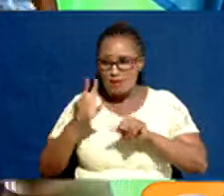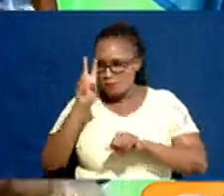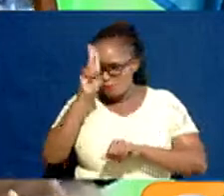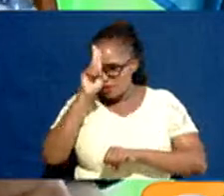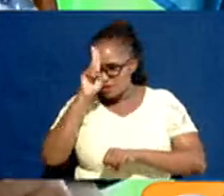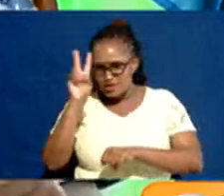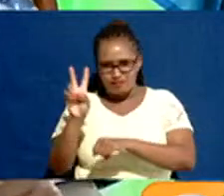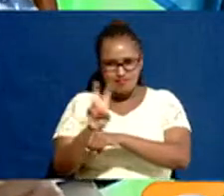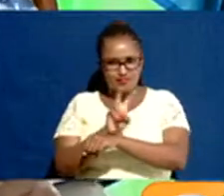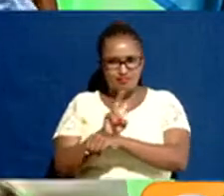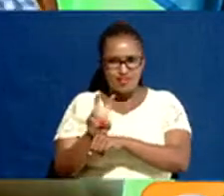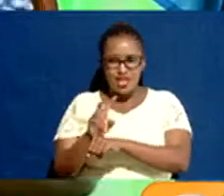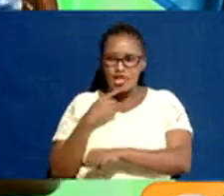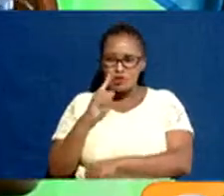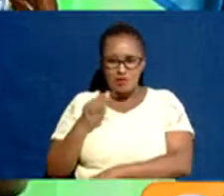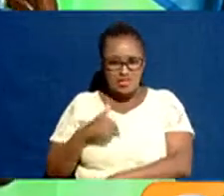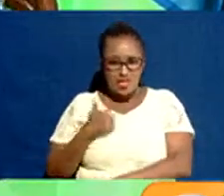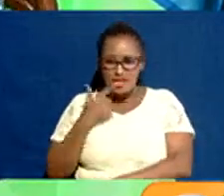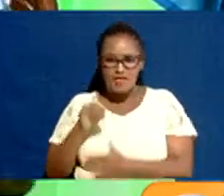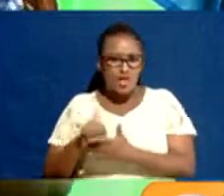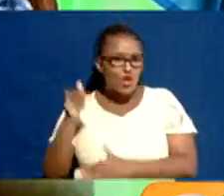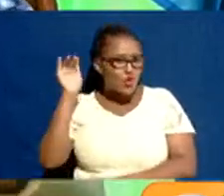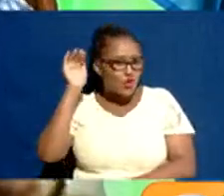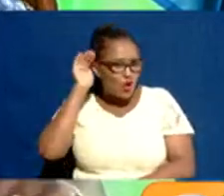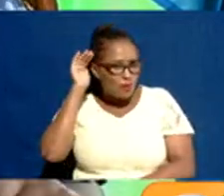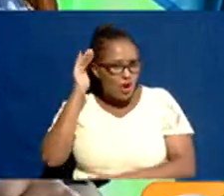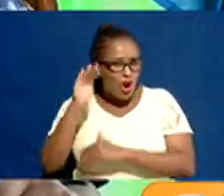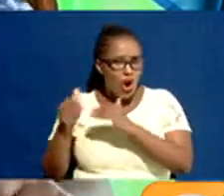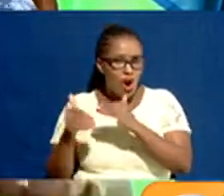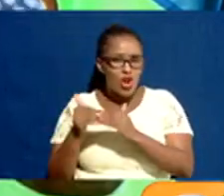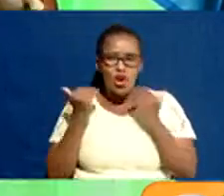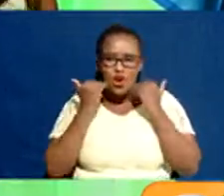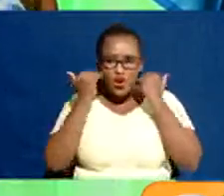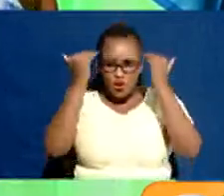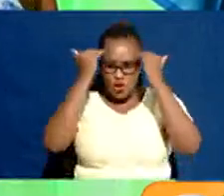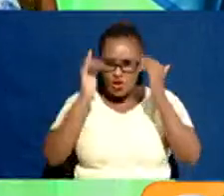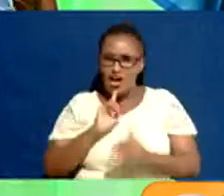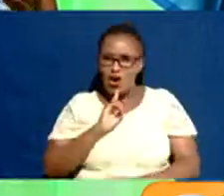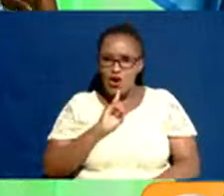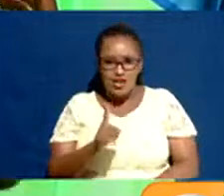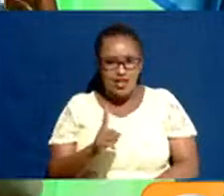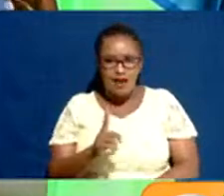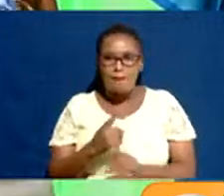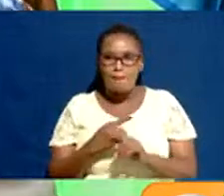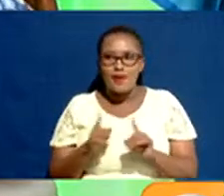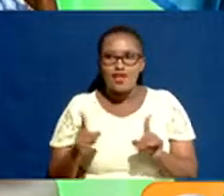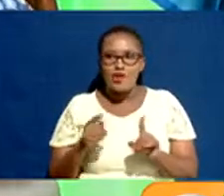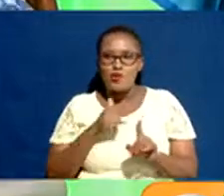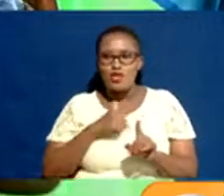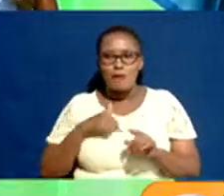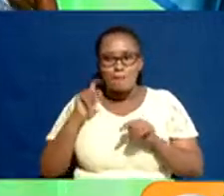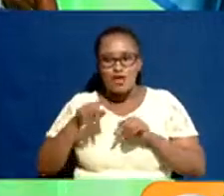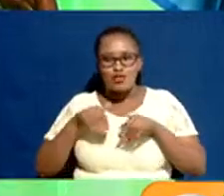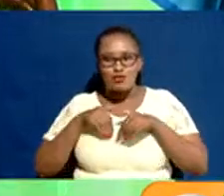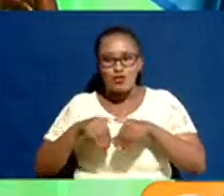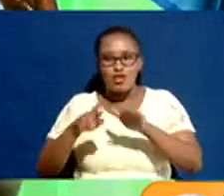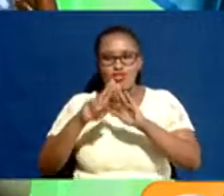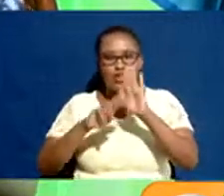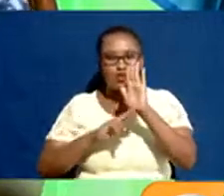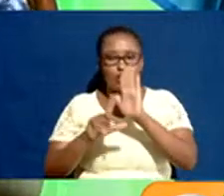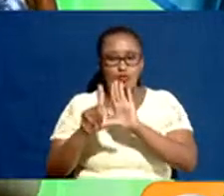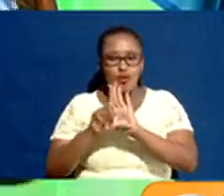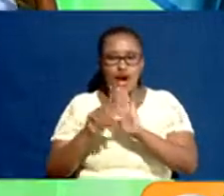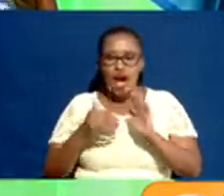am saying we'll obey every court order, but within the realms of the law. Okay. There is no